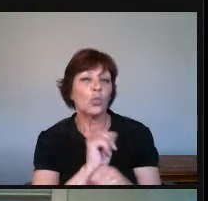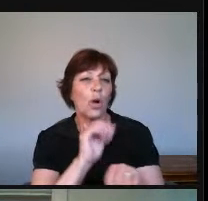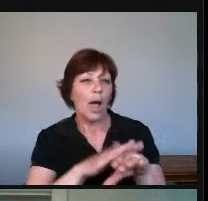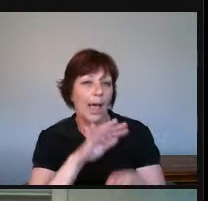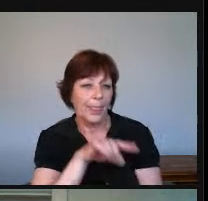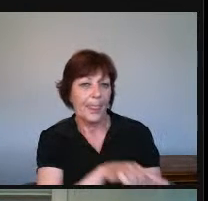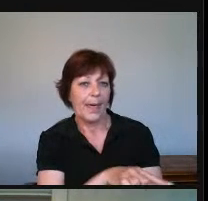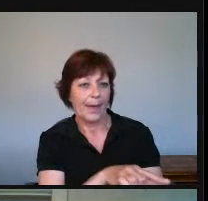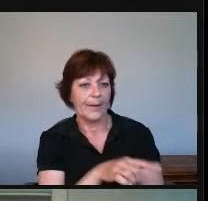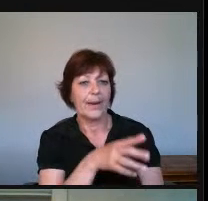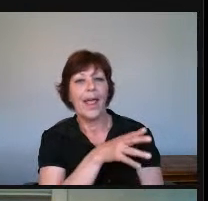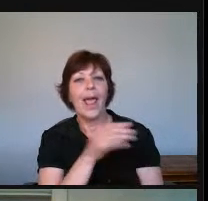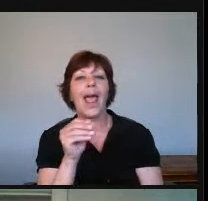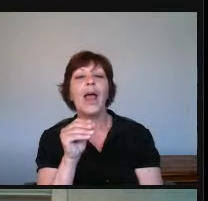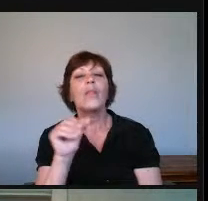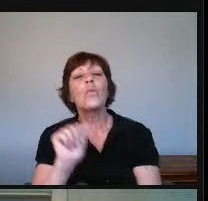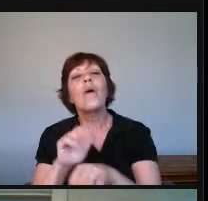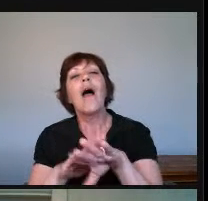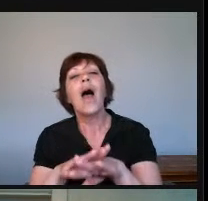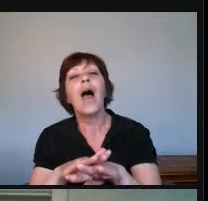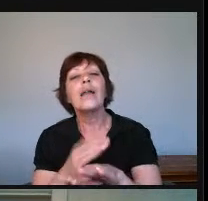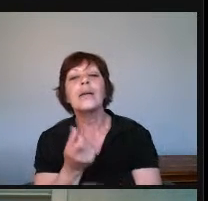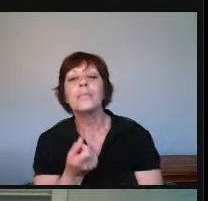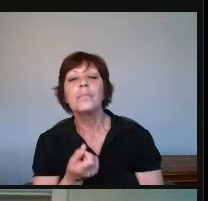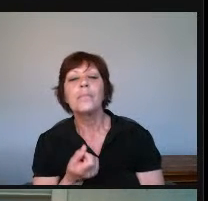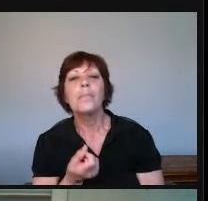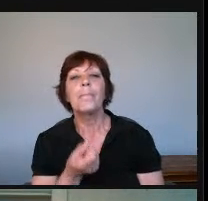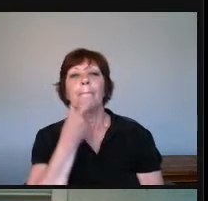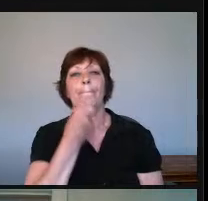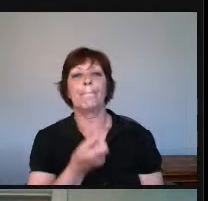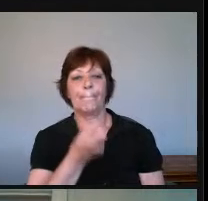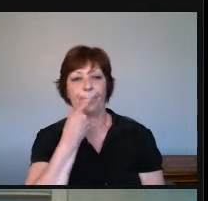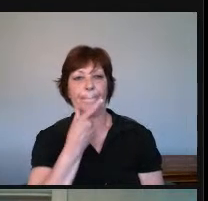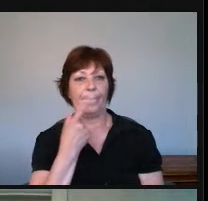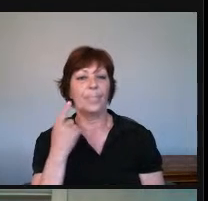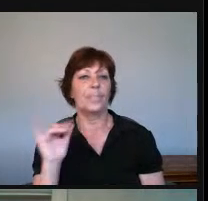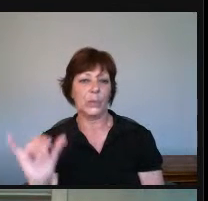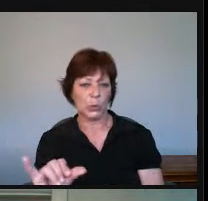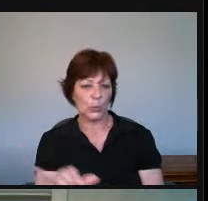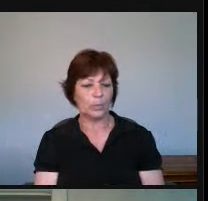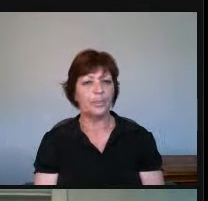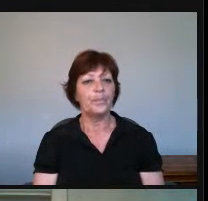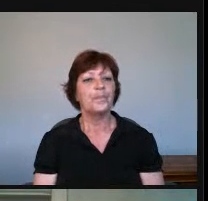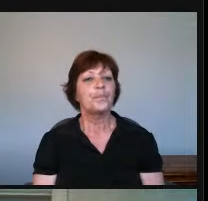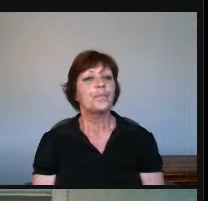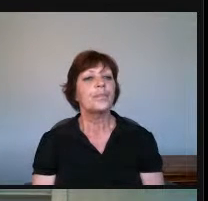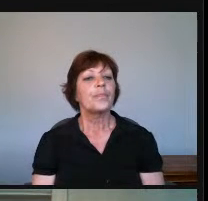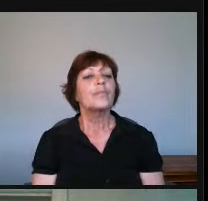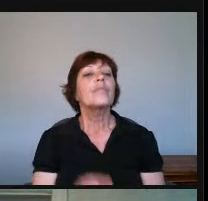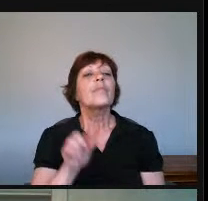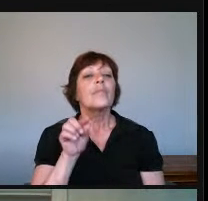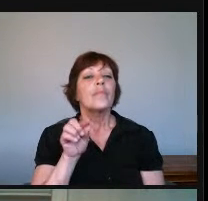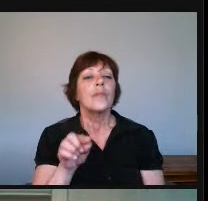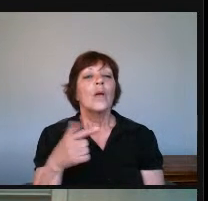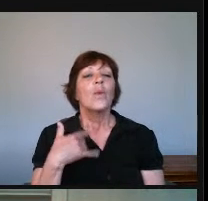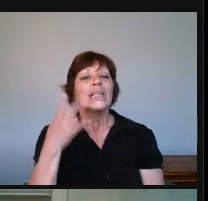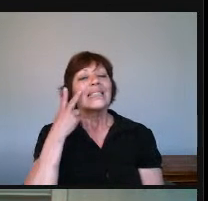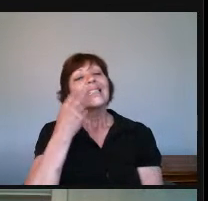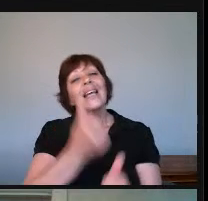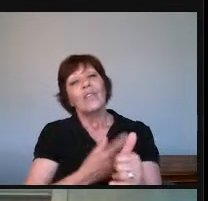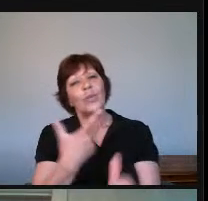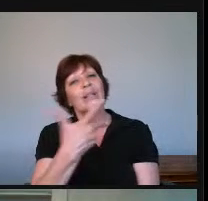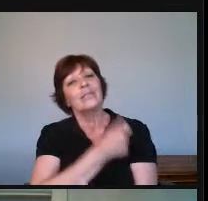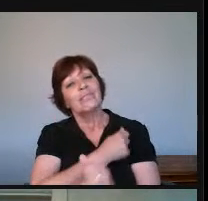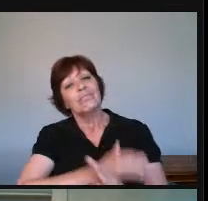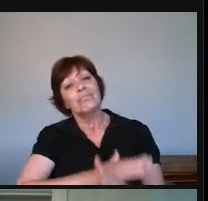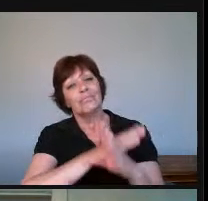guess they're working on oral medication as well. And here we've talked about this. We want to see everybody vaccinated. The